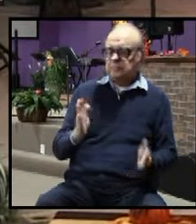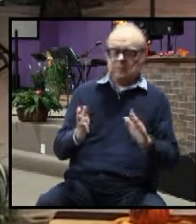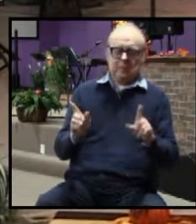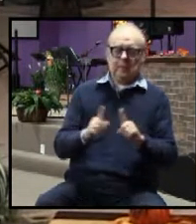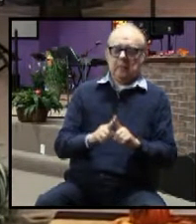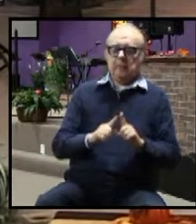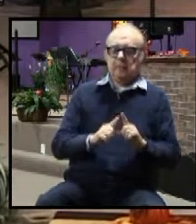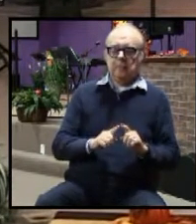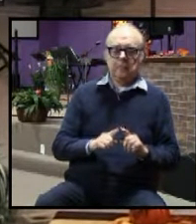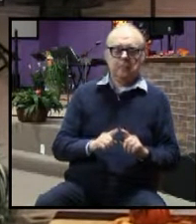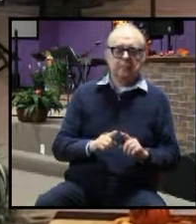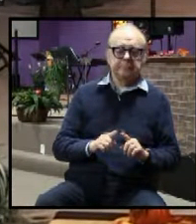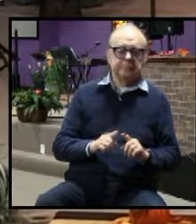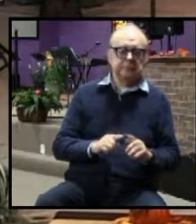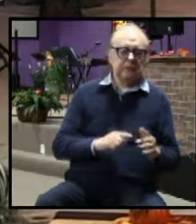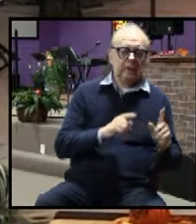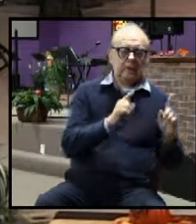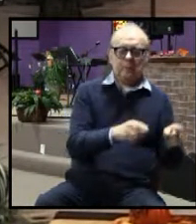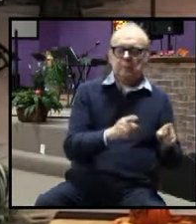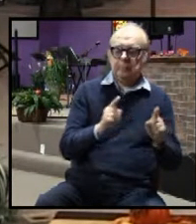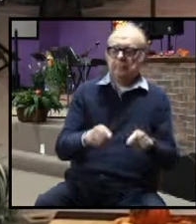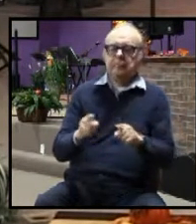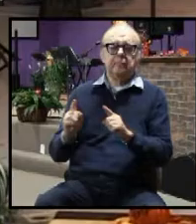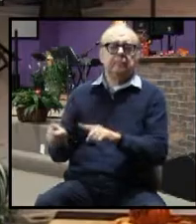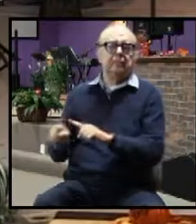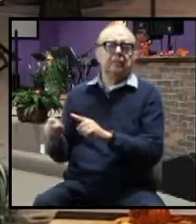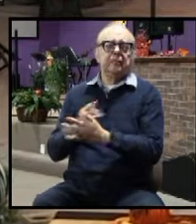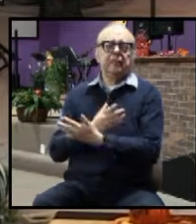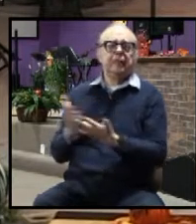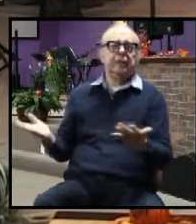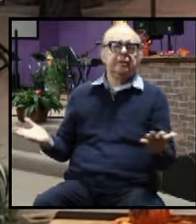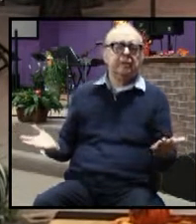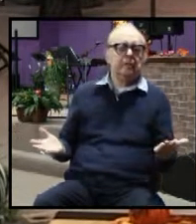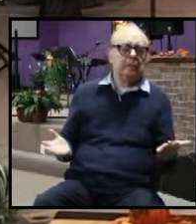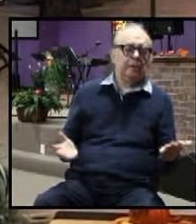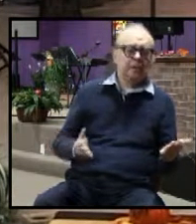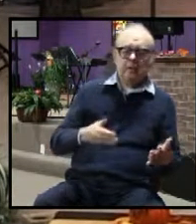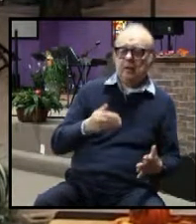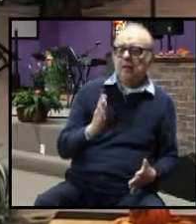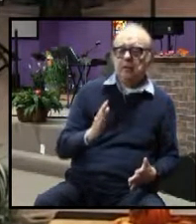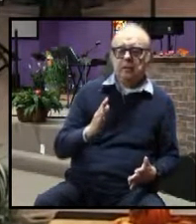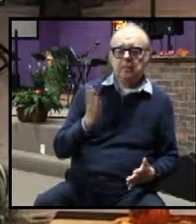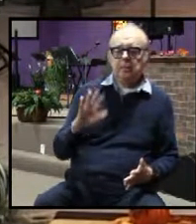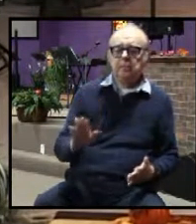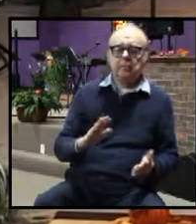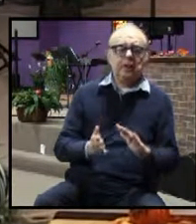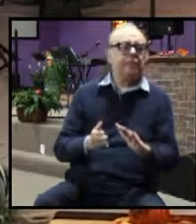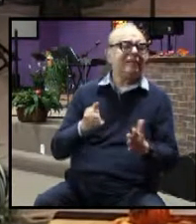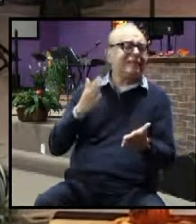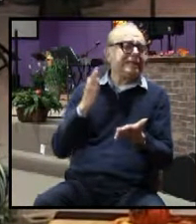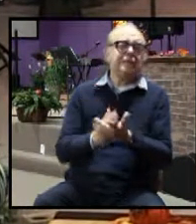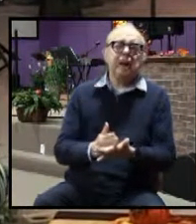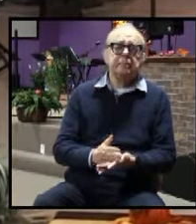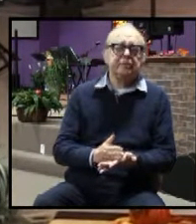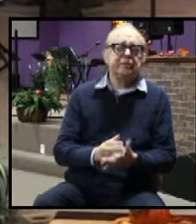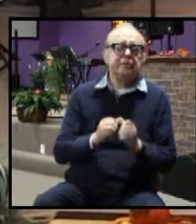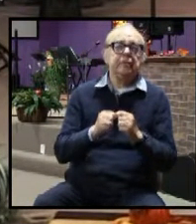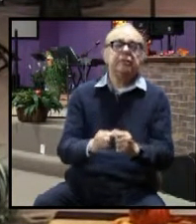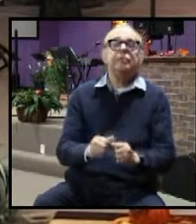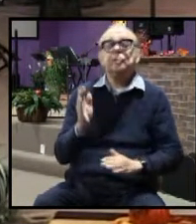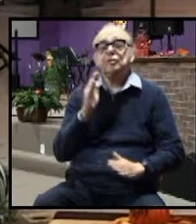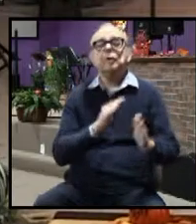God, it just seems like I go from one thing to another, to another, to another, to another, to another, to another, and God, it never seems to